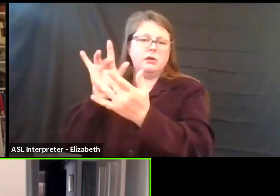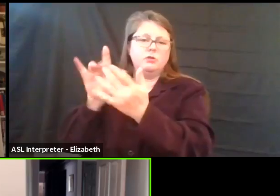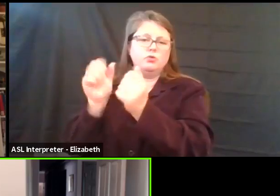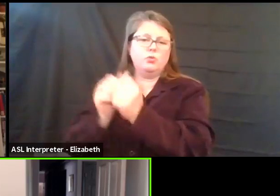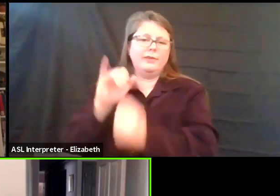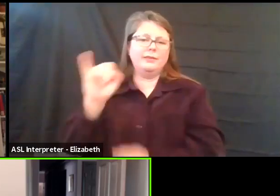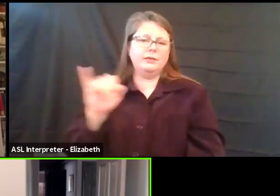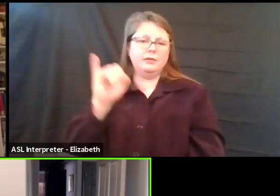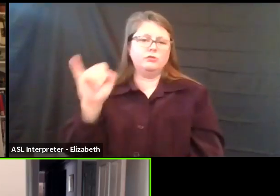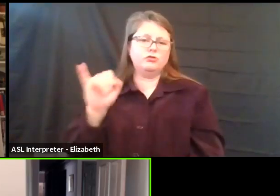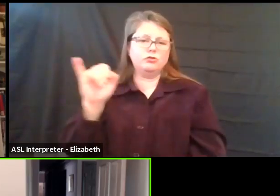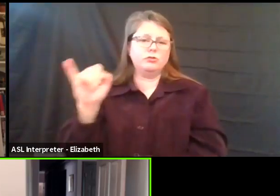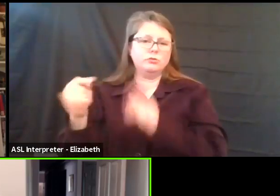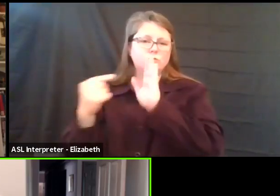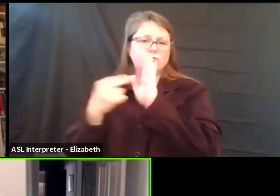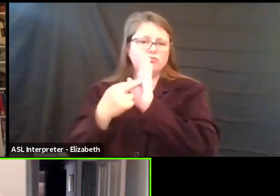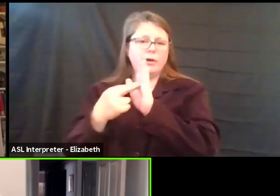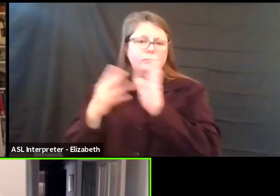as you go through the process.